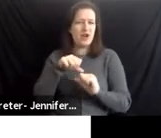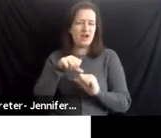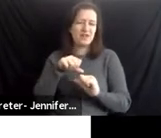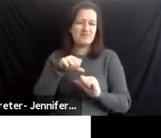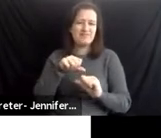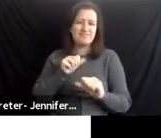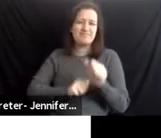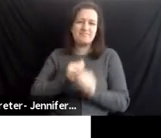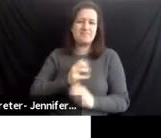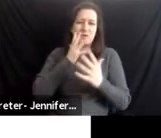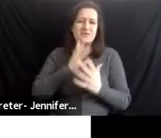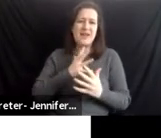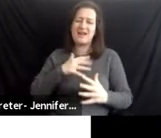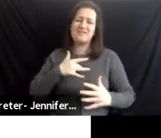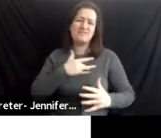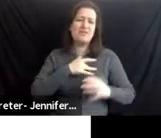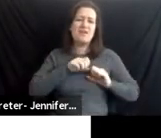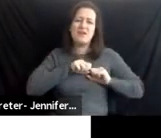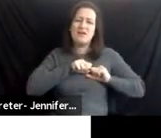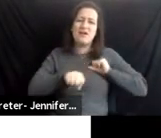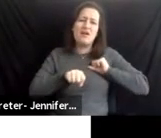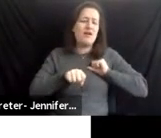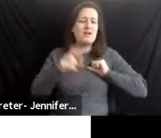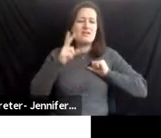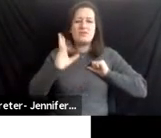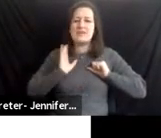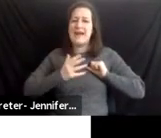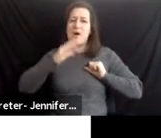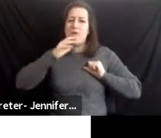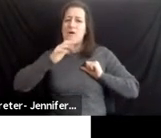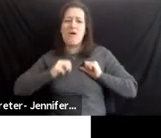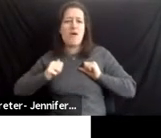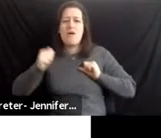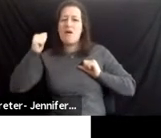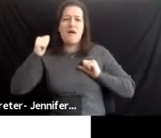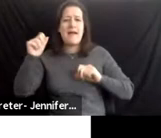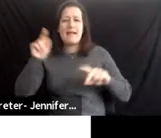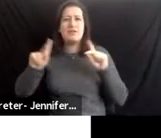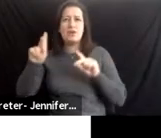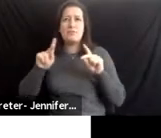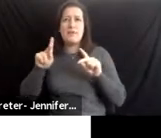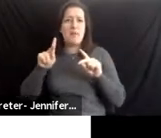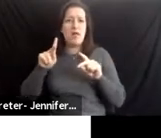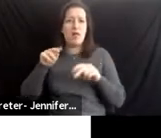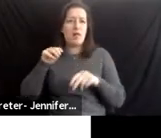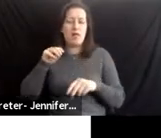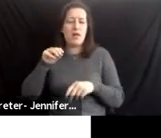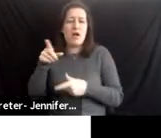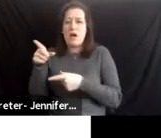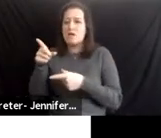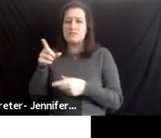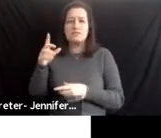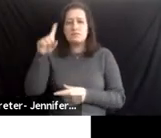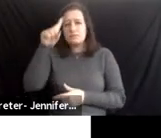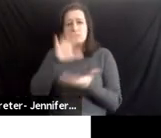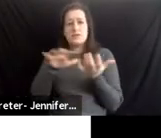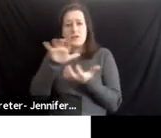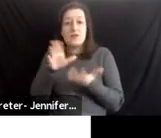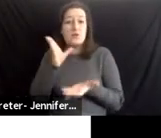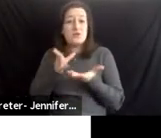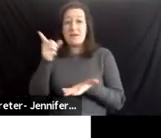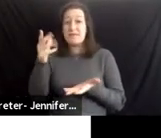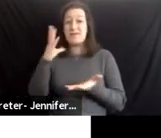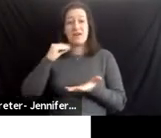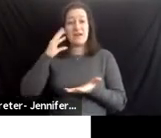It was heartbreaking to see our elders in skilled nursing care confused, perhaps with dementias and